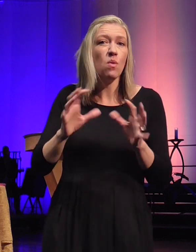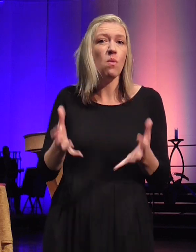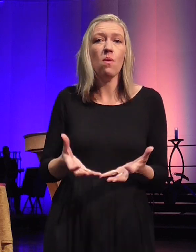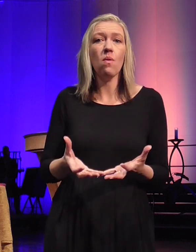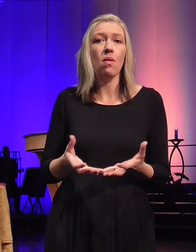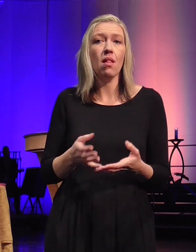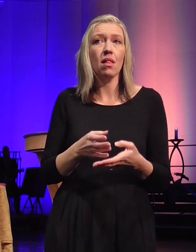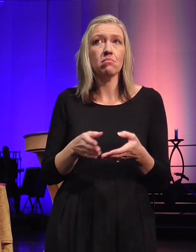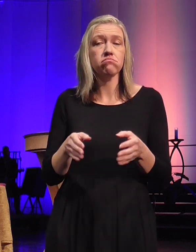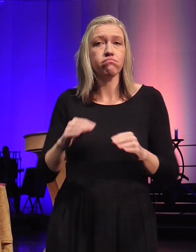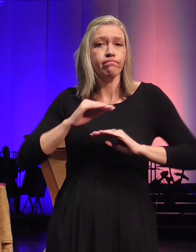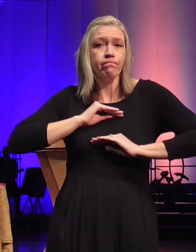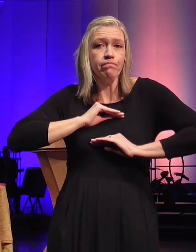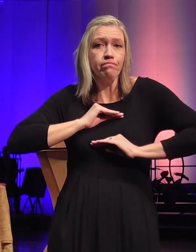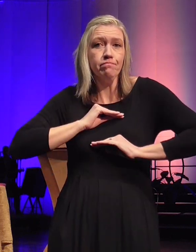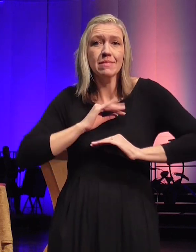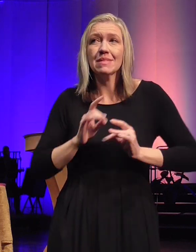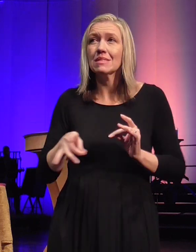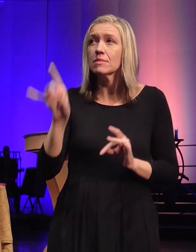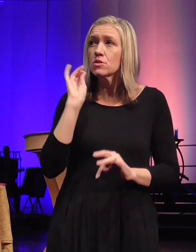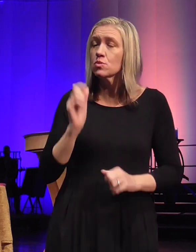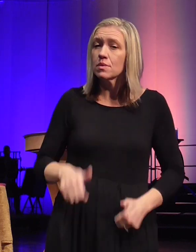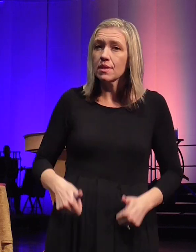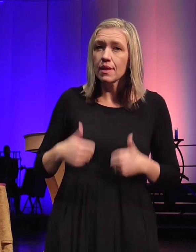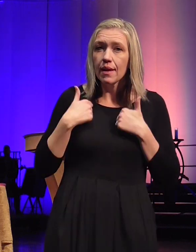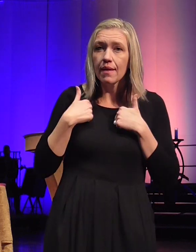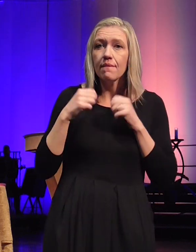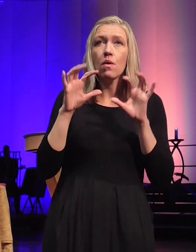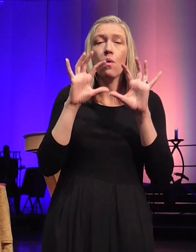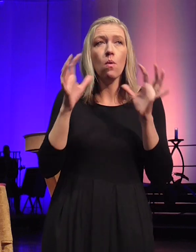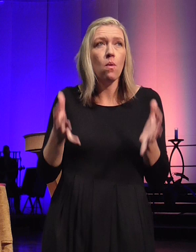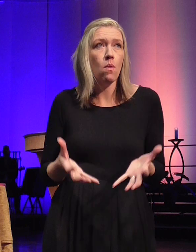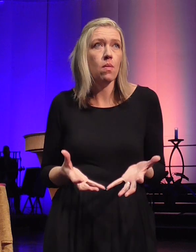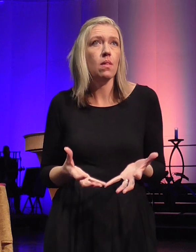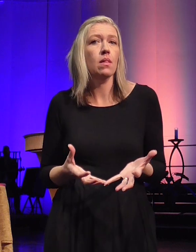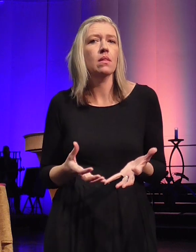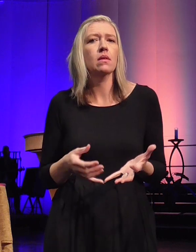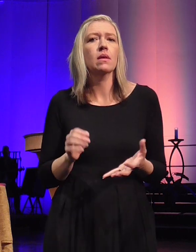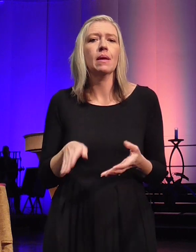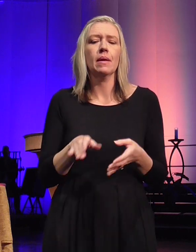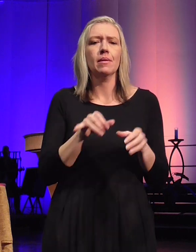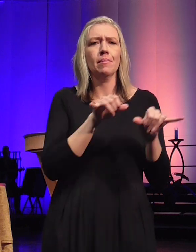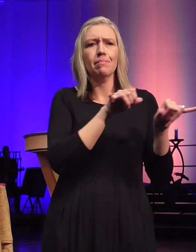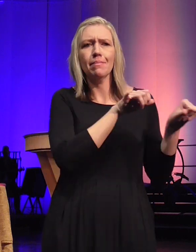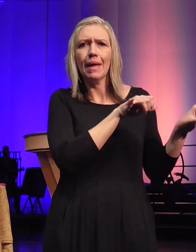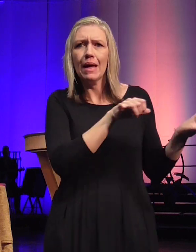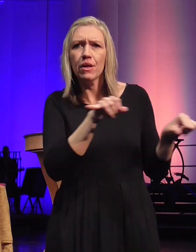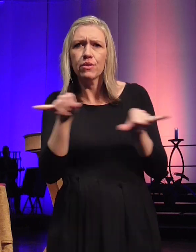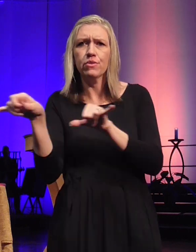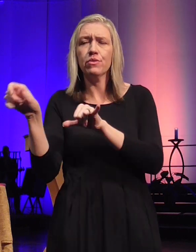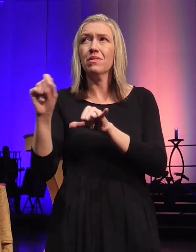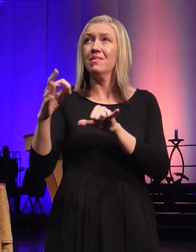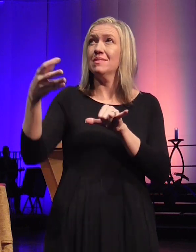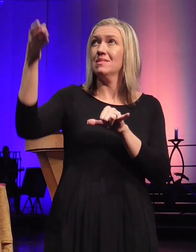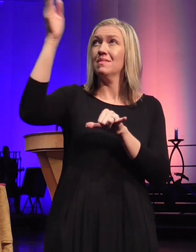whole. Our spiritual life is whole. That there is a pattern of divine